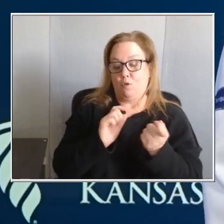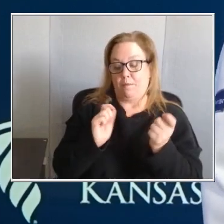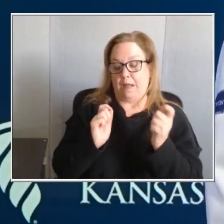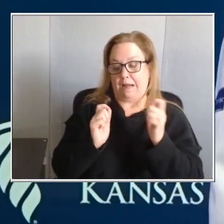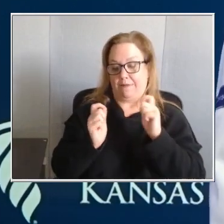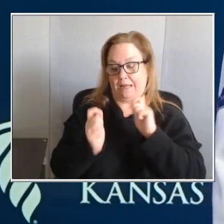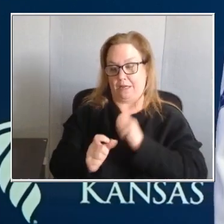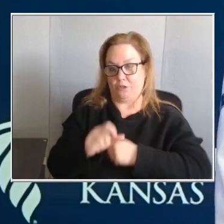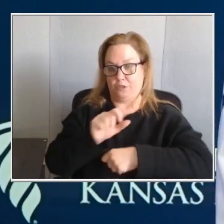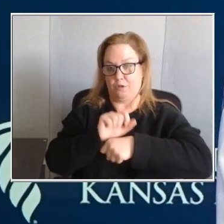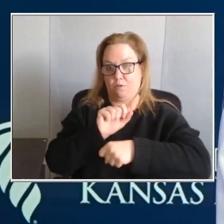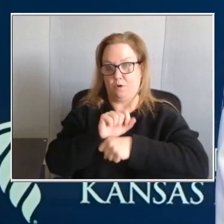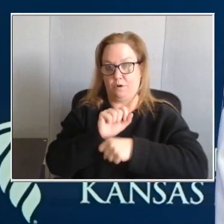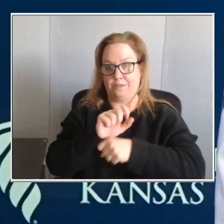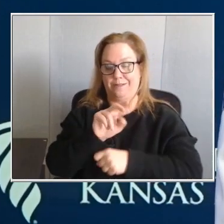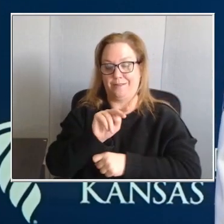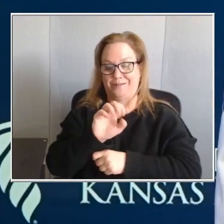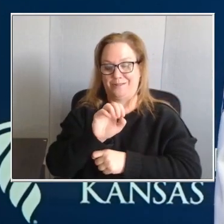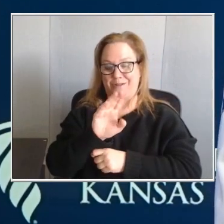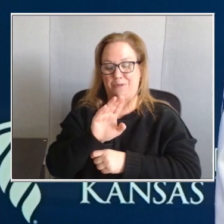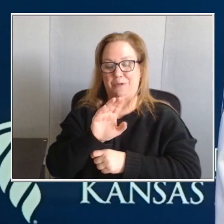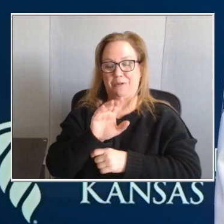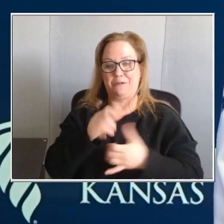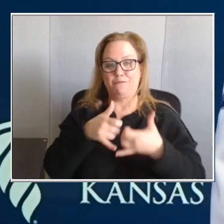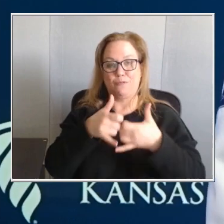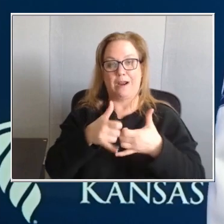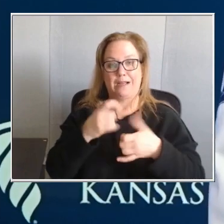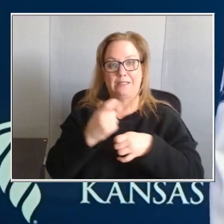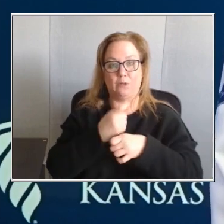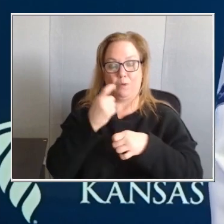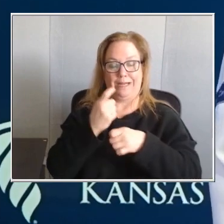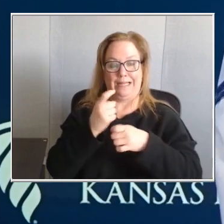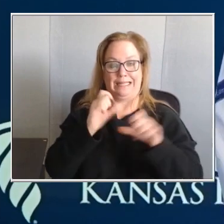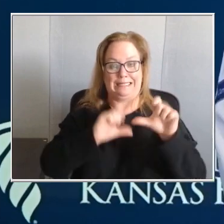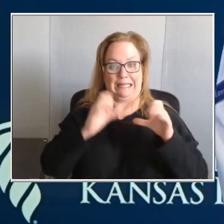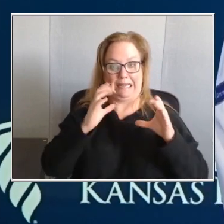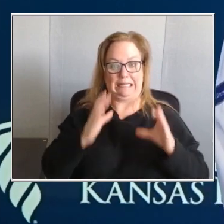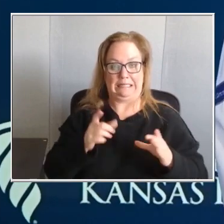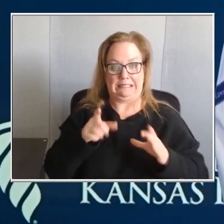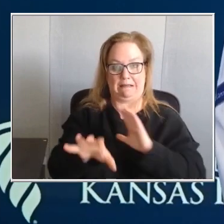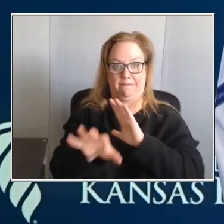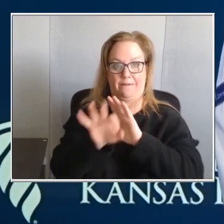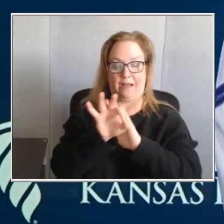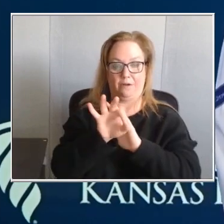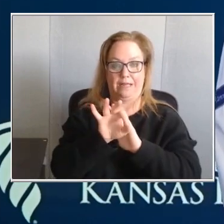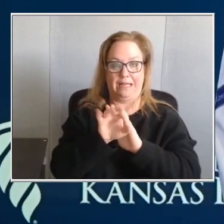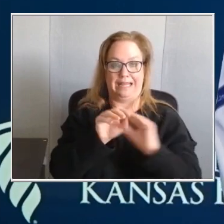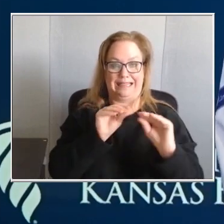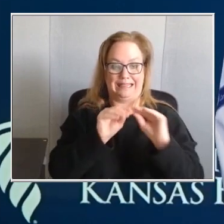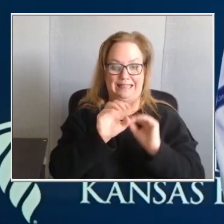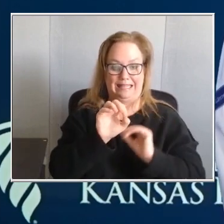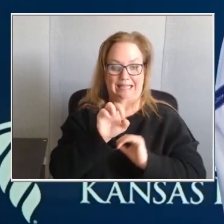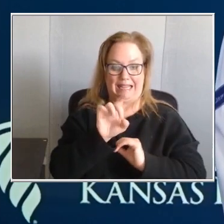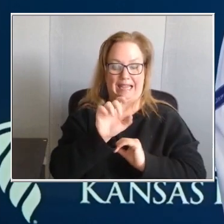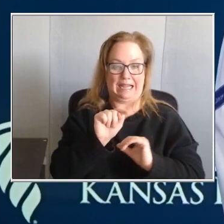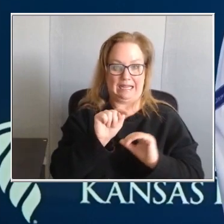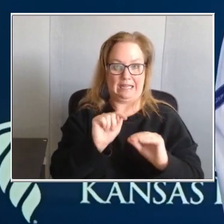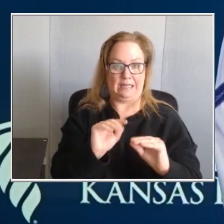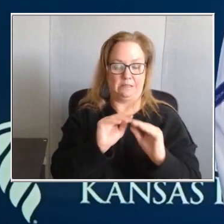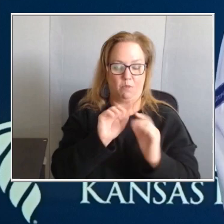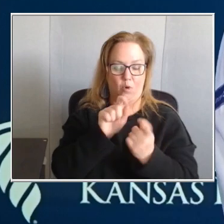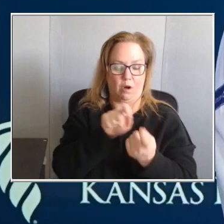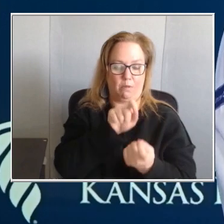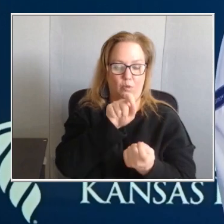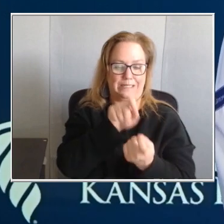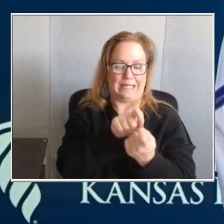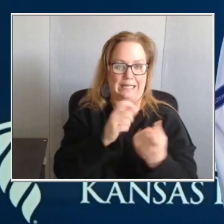those 2 Nobel Prize-winning scientists discovered, the editing is much, much more precise now.